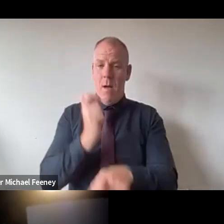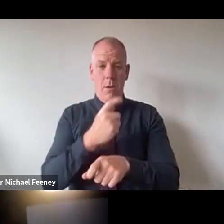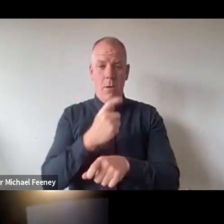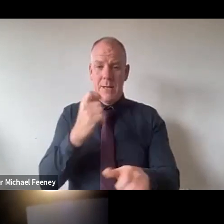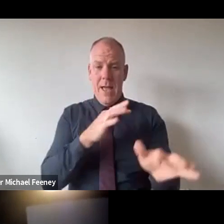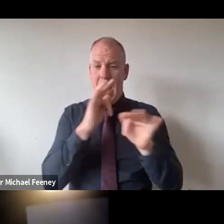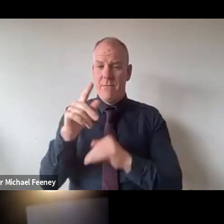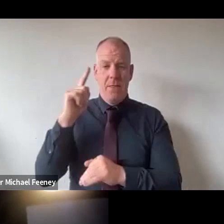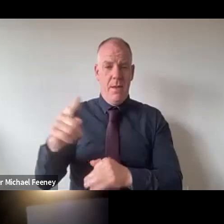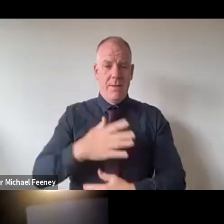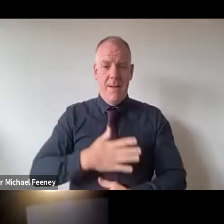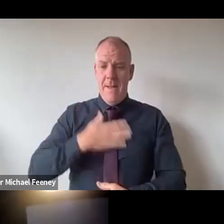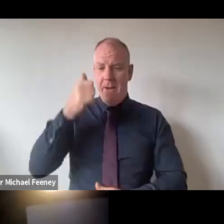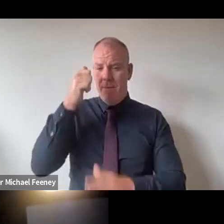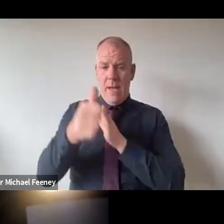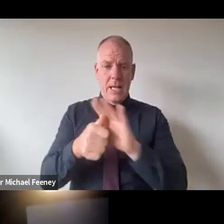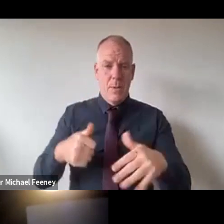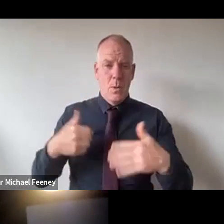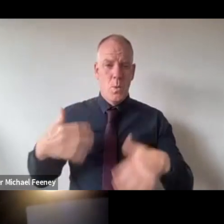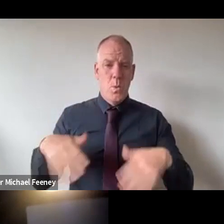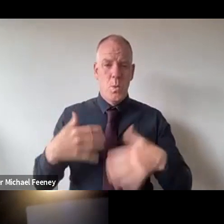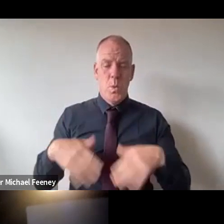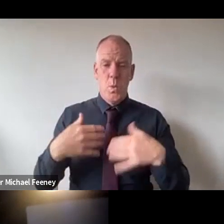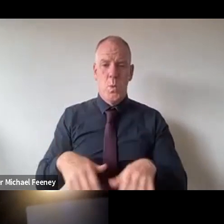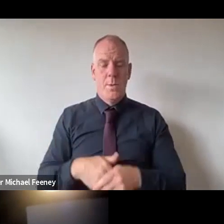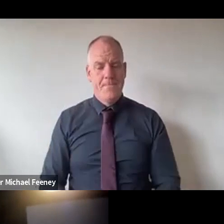after Paul's testimony.